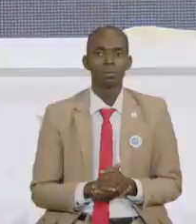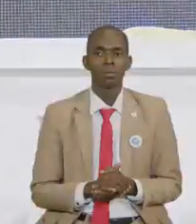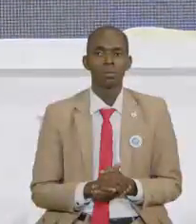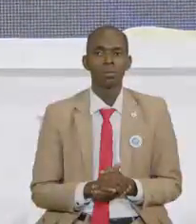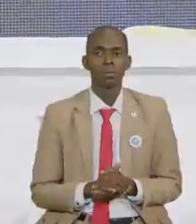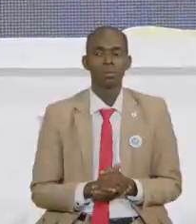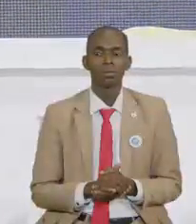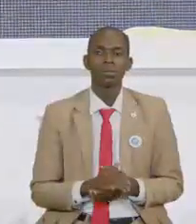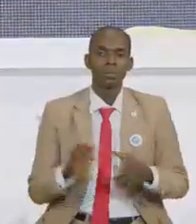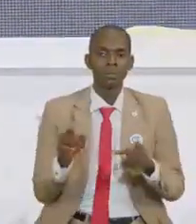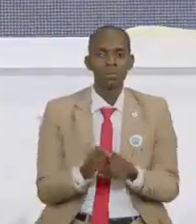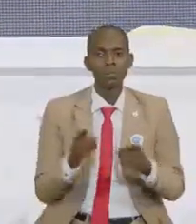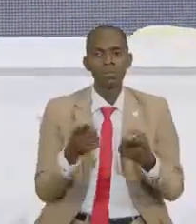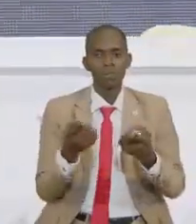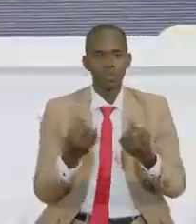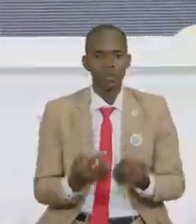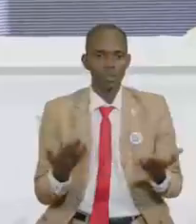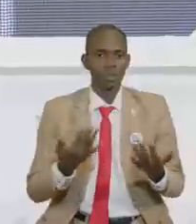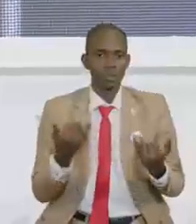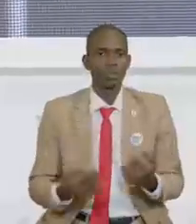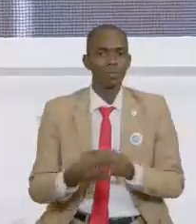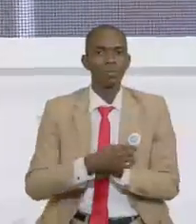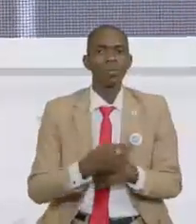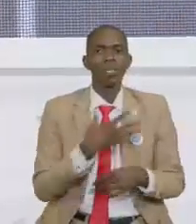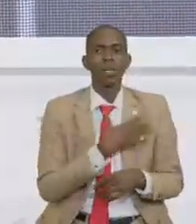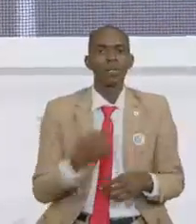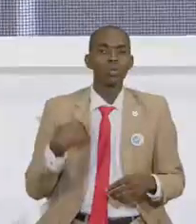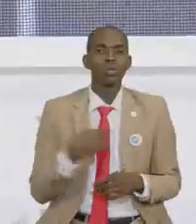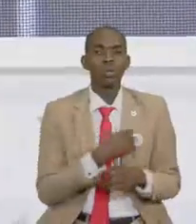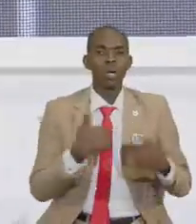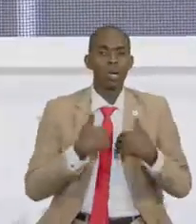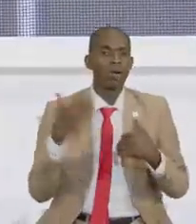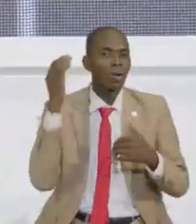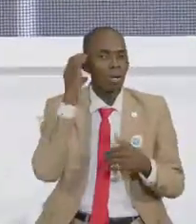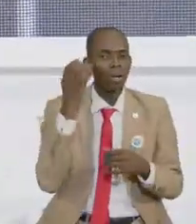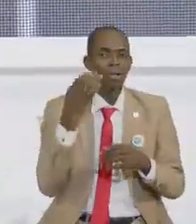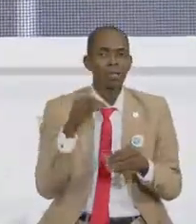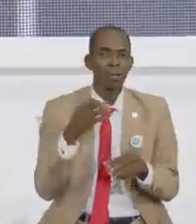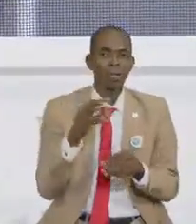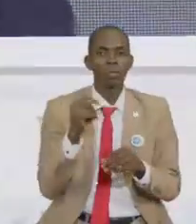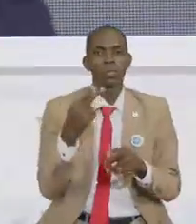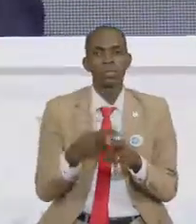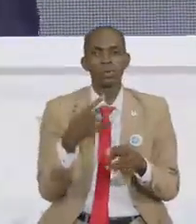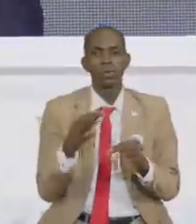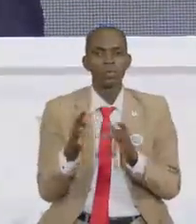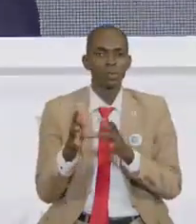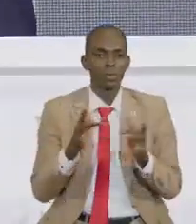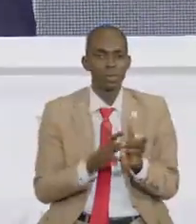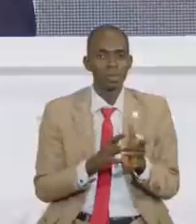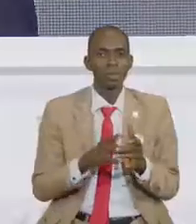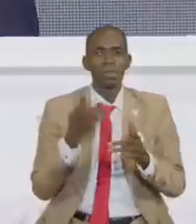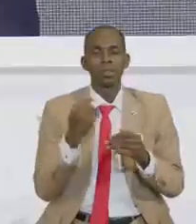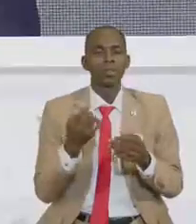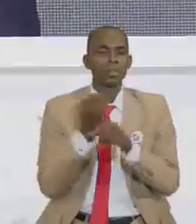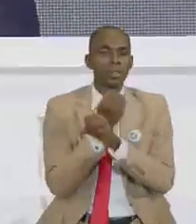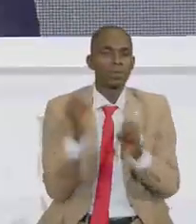As we come here today, and we've heard of the name of Jesus, the salvation in